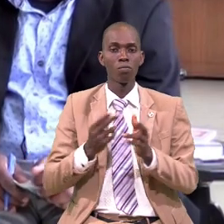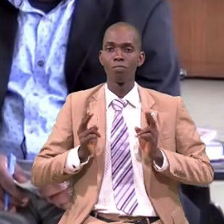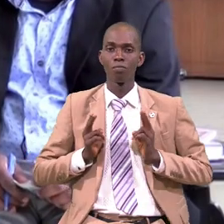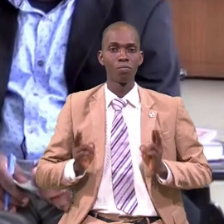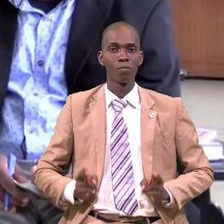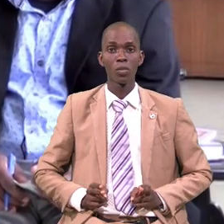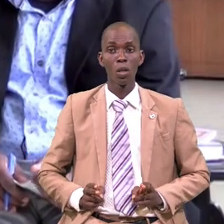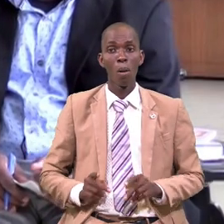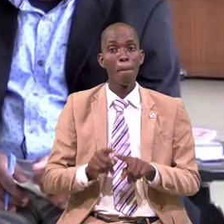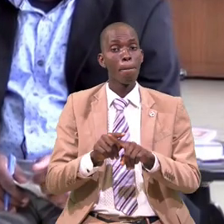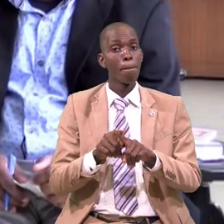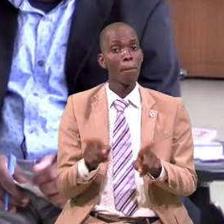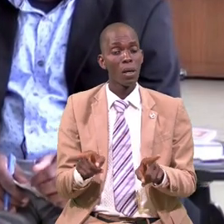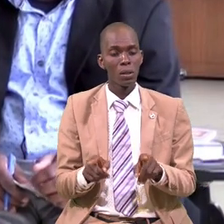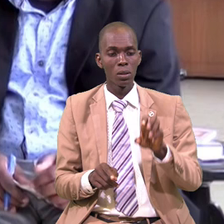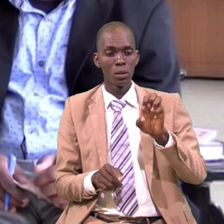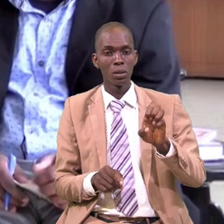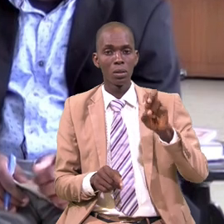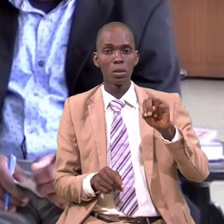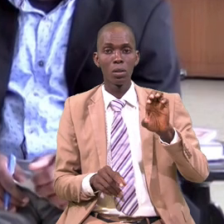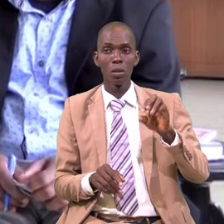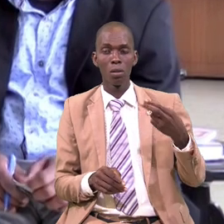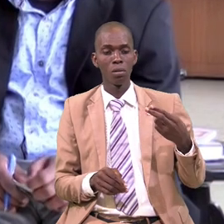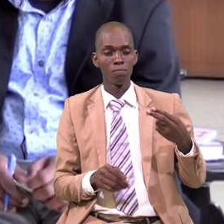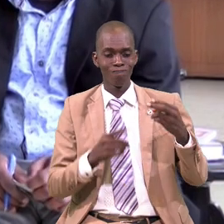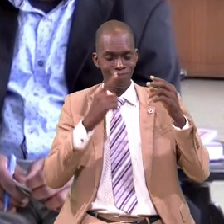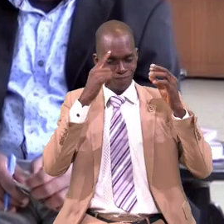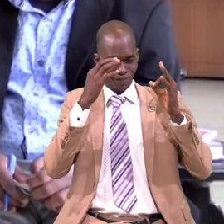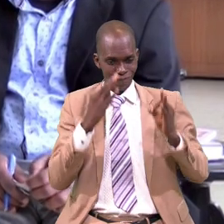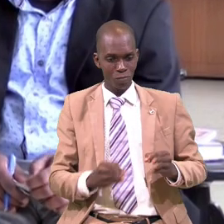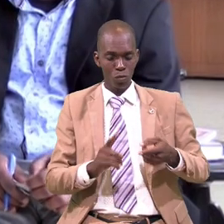But Enoch singled out himself.